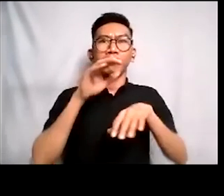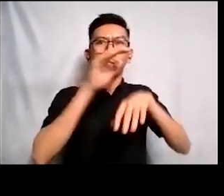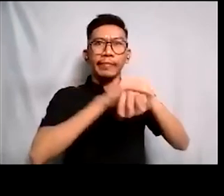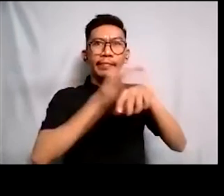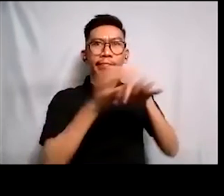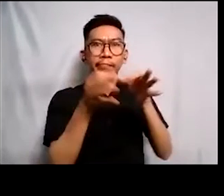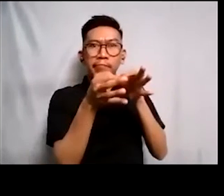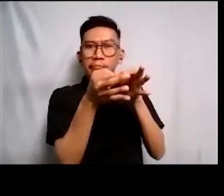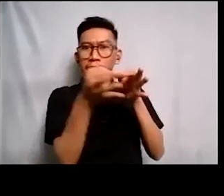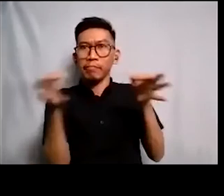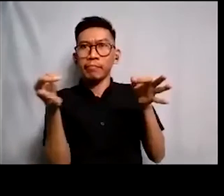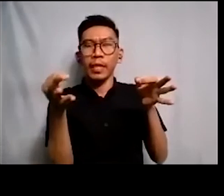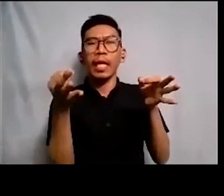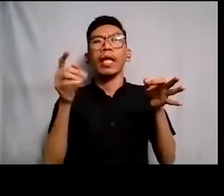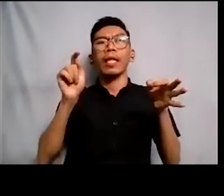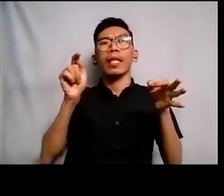book.